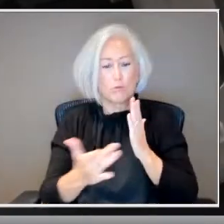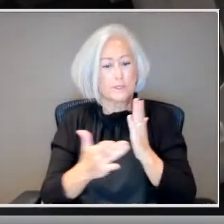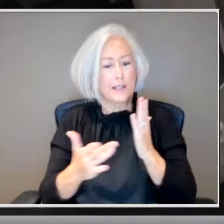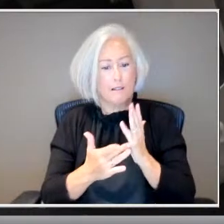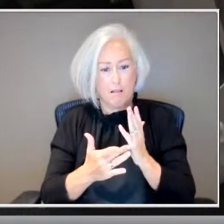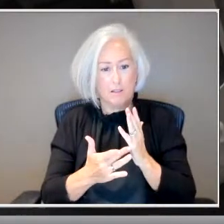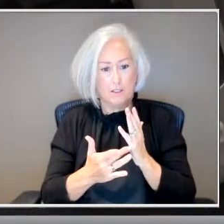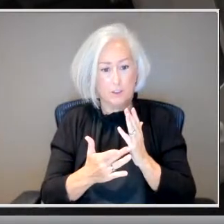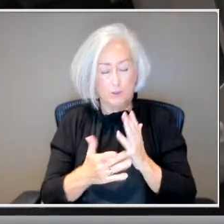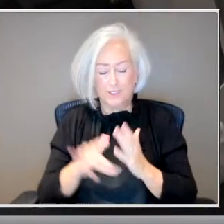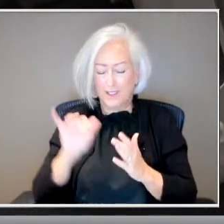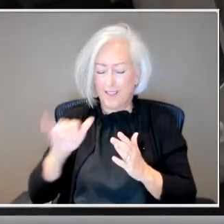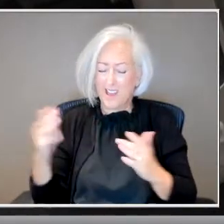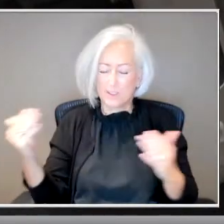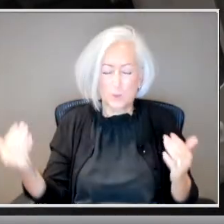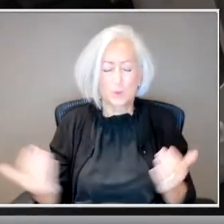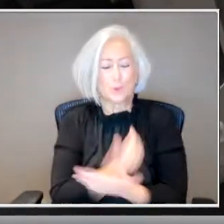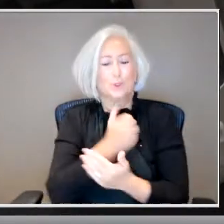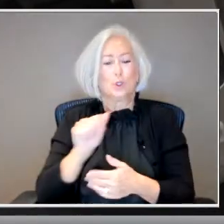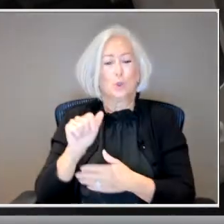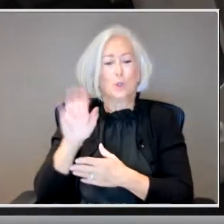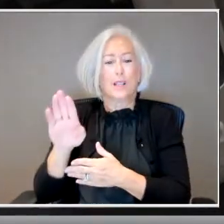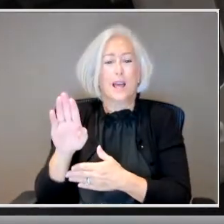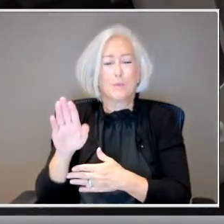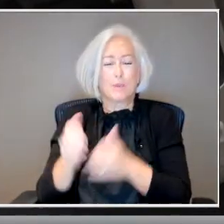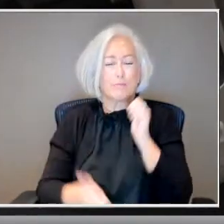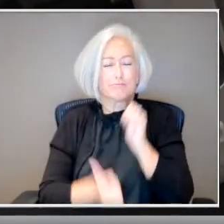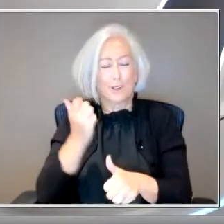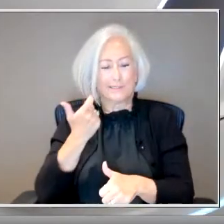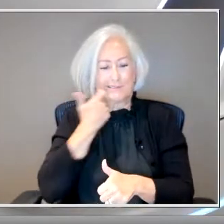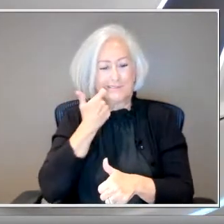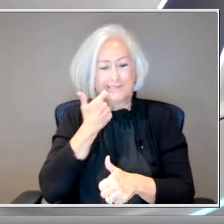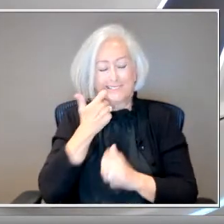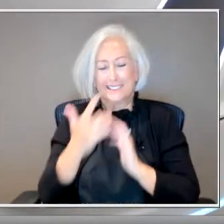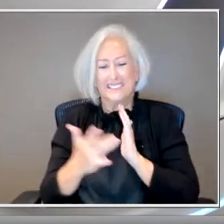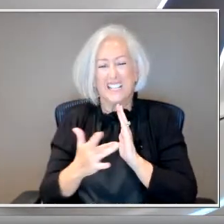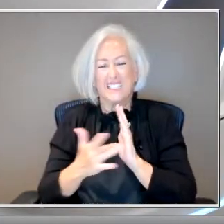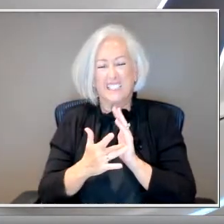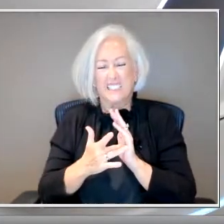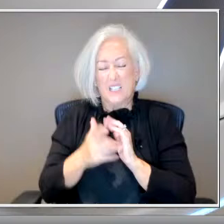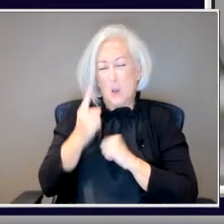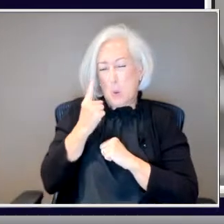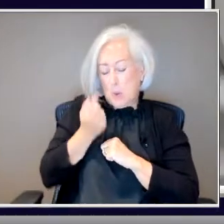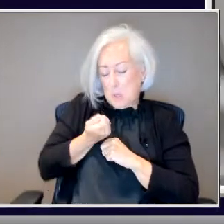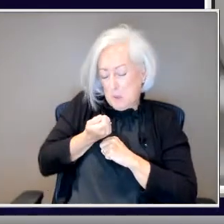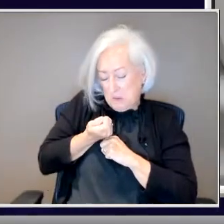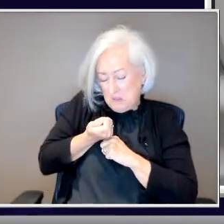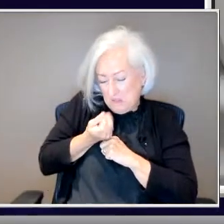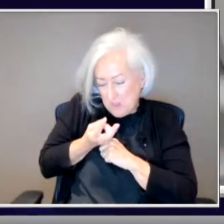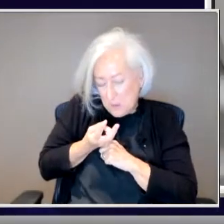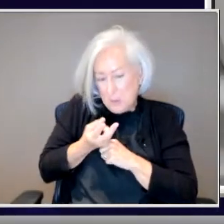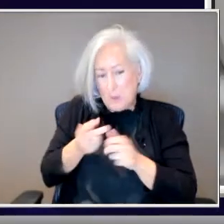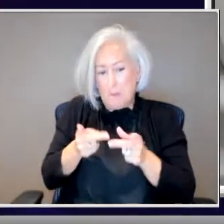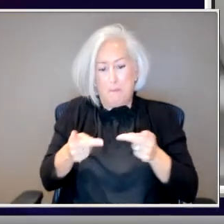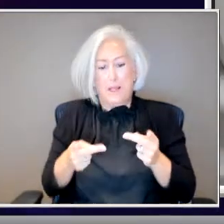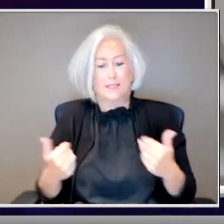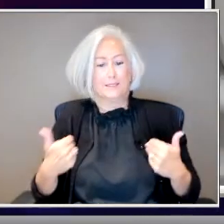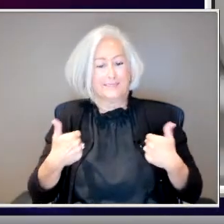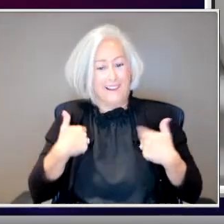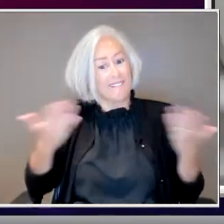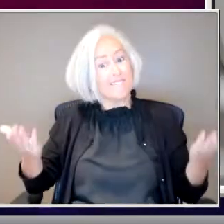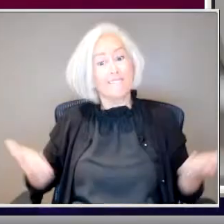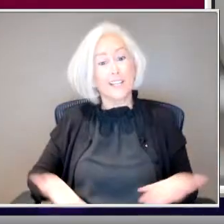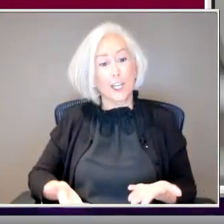lab with the latest technology, probably one of the few sites in the country which has this. We just started about 4 months